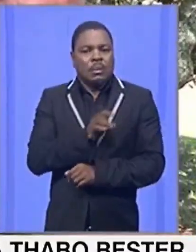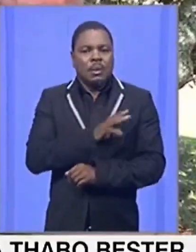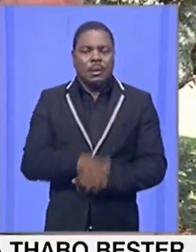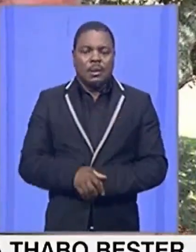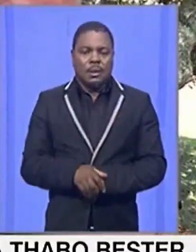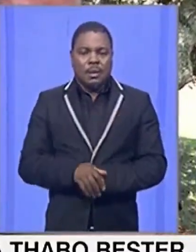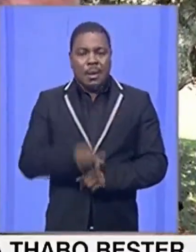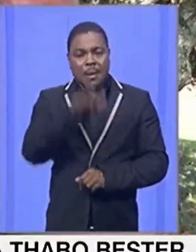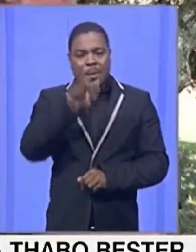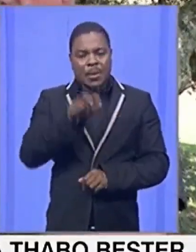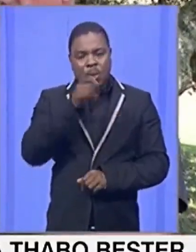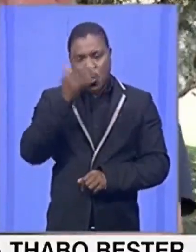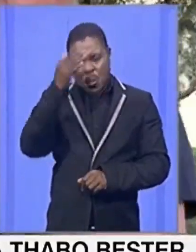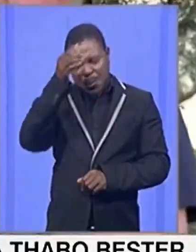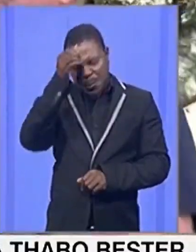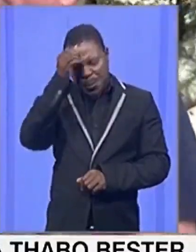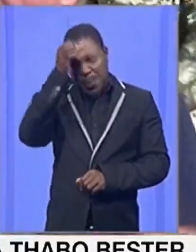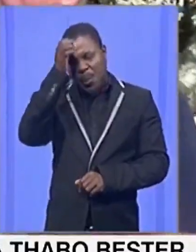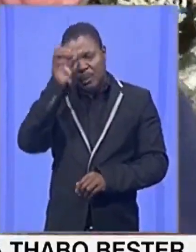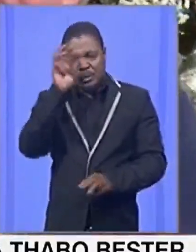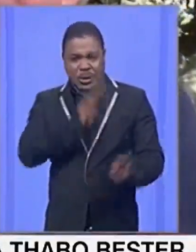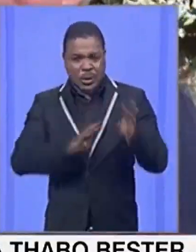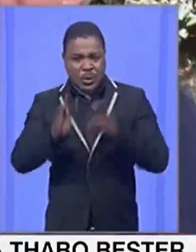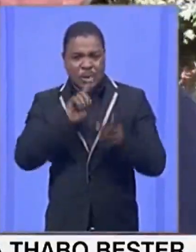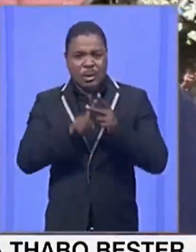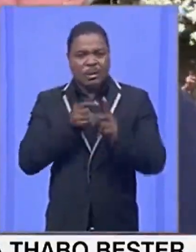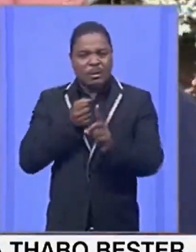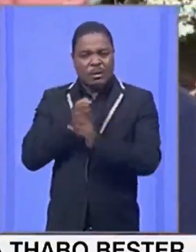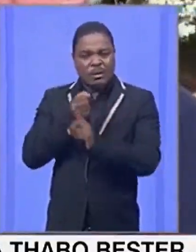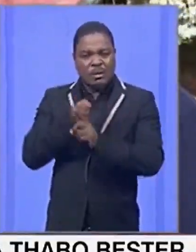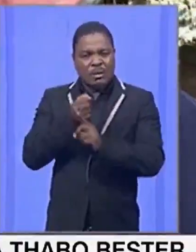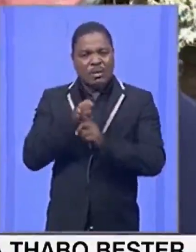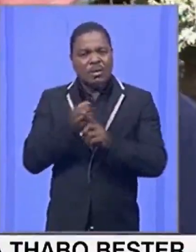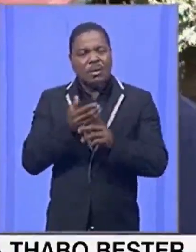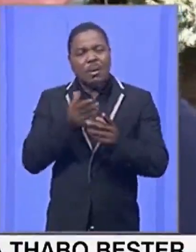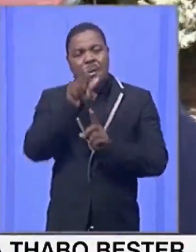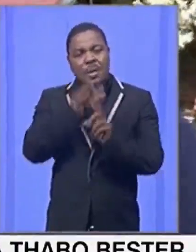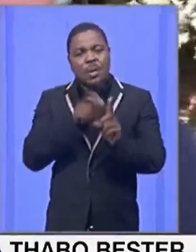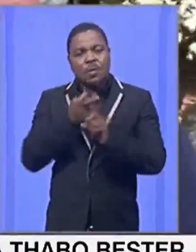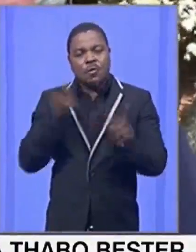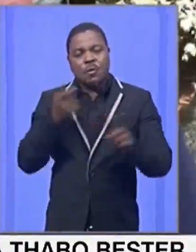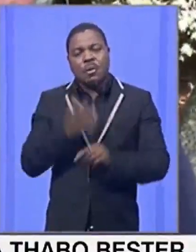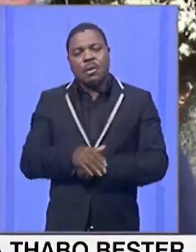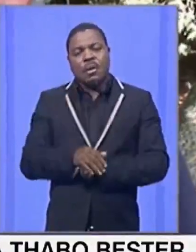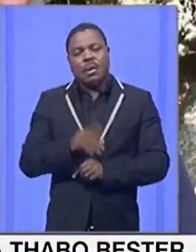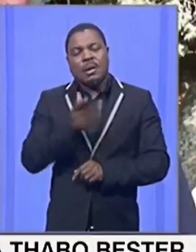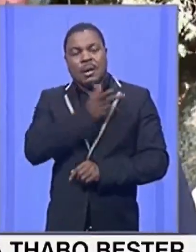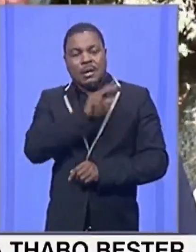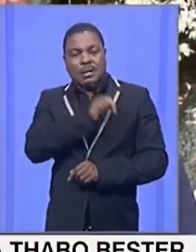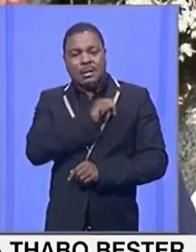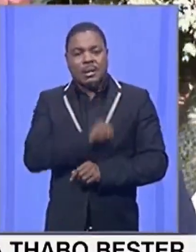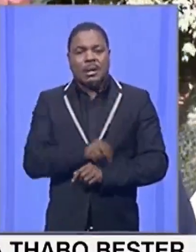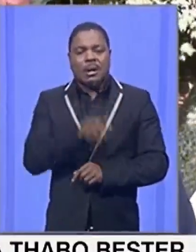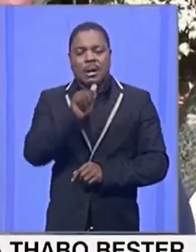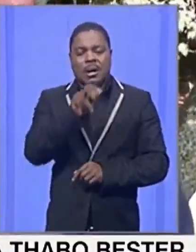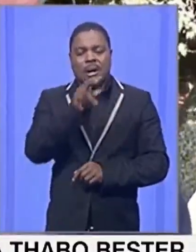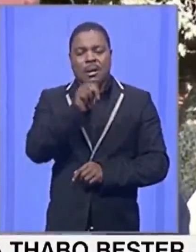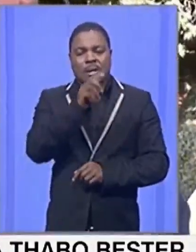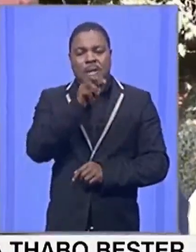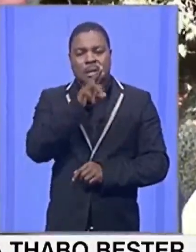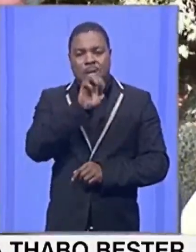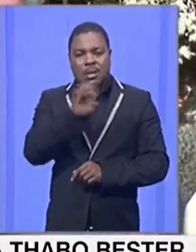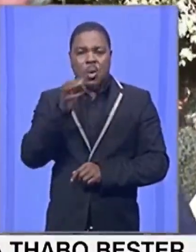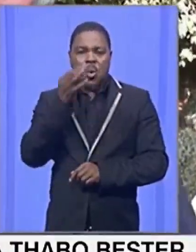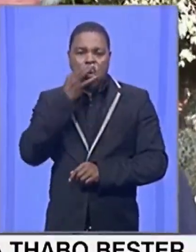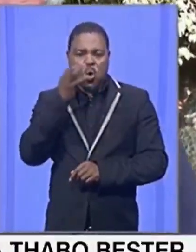lengwe setsebi sa tša tšhireletšo le molola ditokelo wa tša bosenyi bja selegae ka KwaZulu-Natal Snyman o re Thabo Bester ke kgale